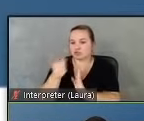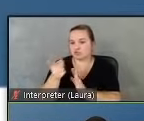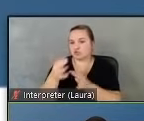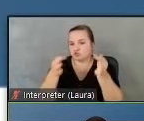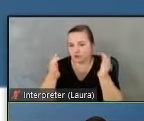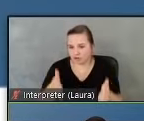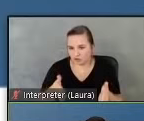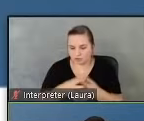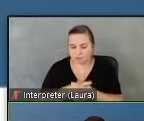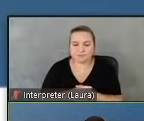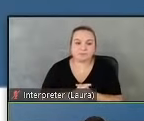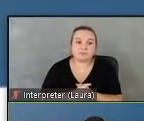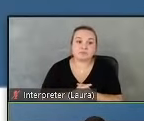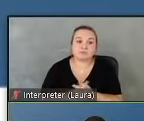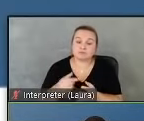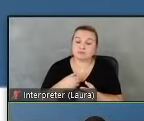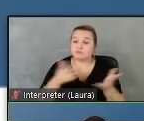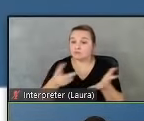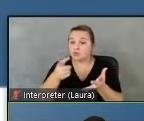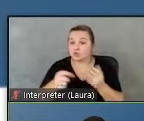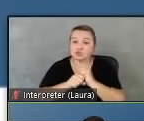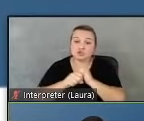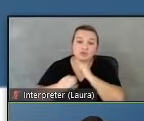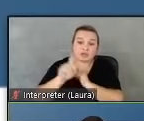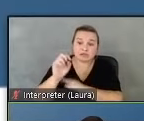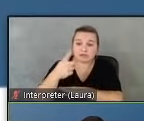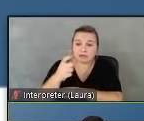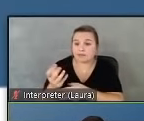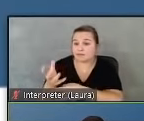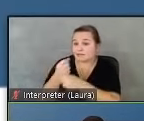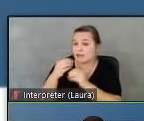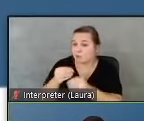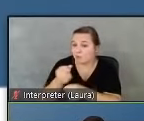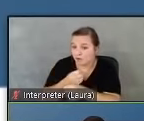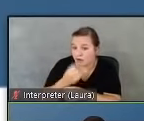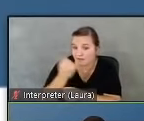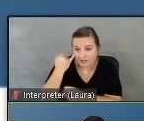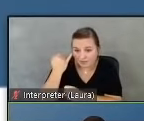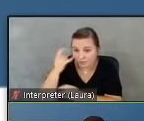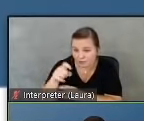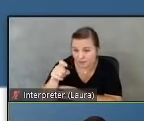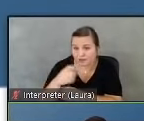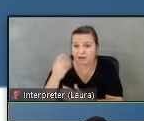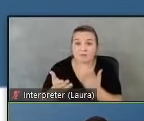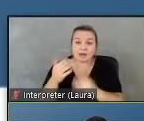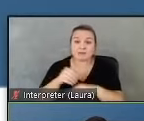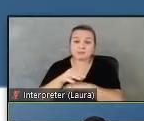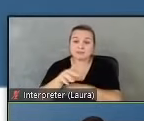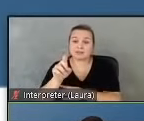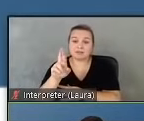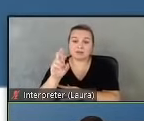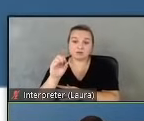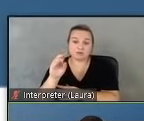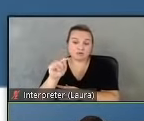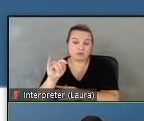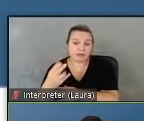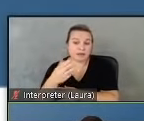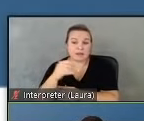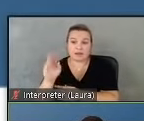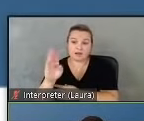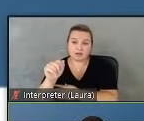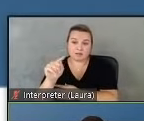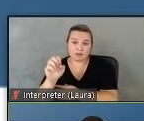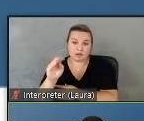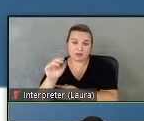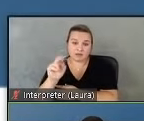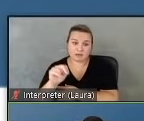we encourage you to stretch your legs, grab another cup of coffee if you need it, maybe send Dr. Smith and Dr. Bateman a friendly